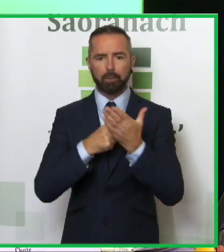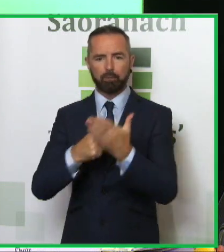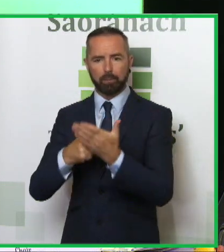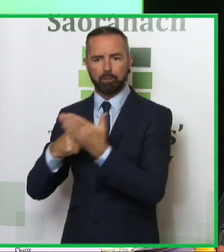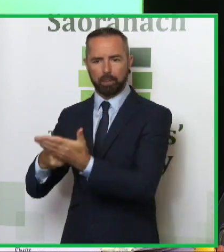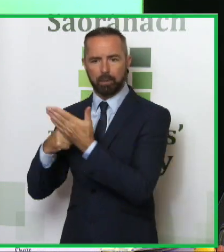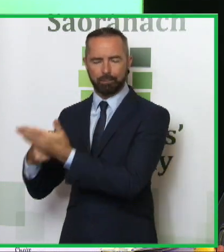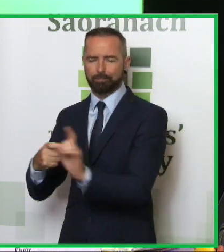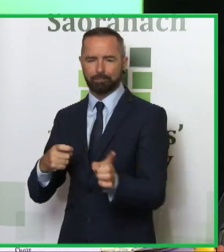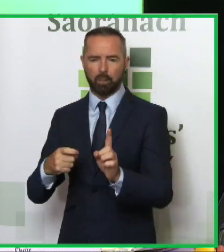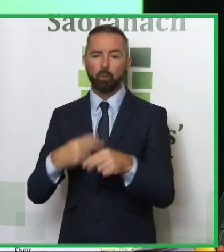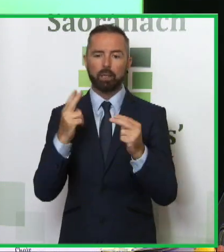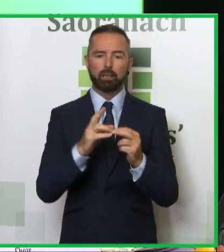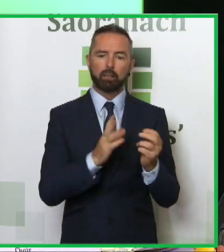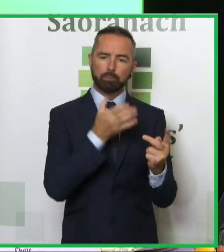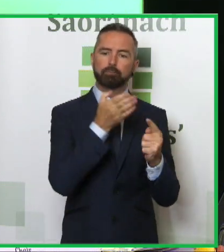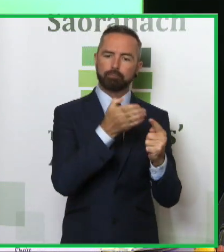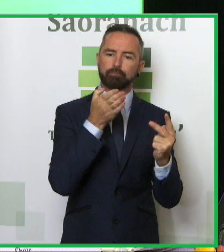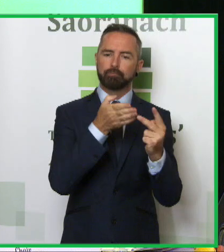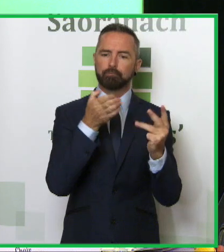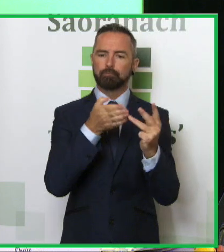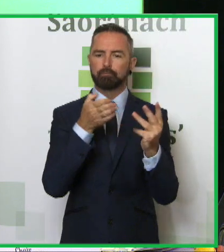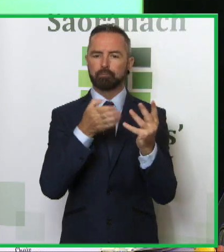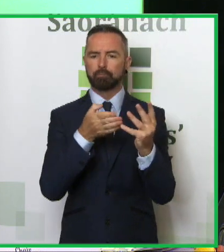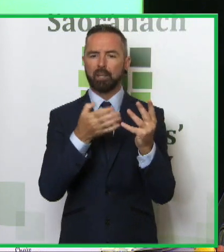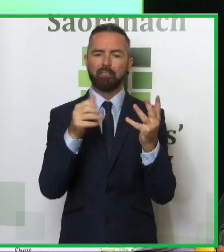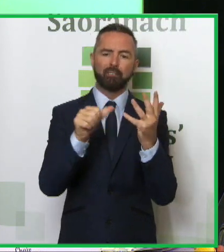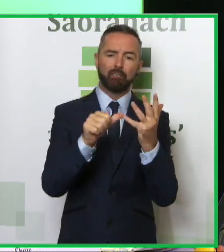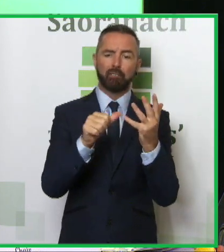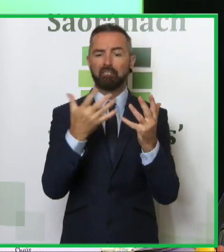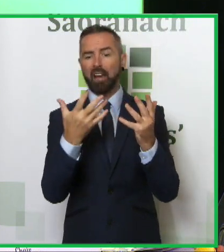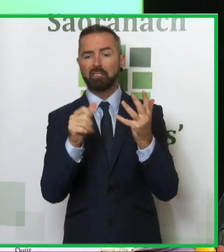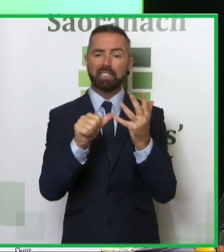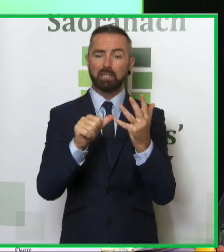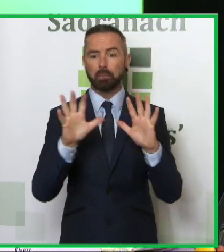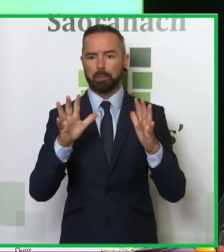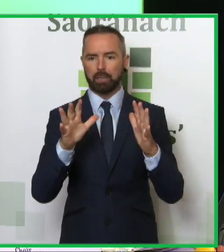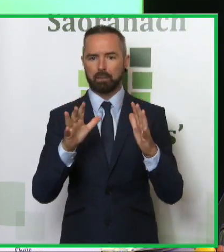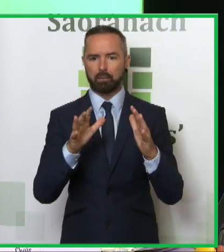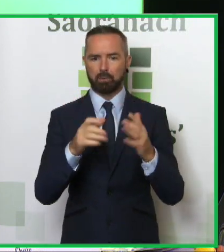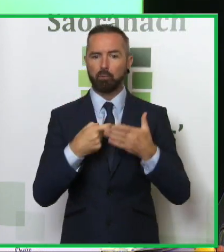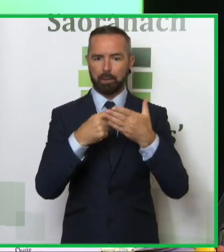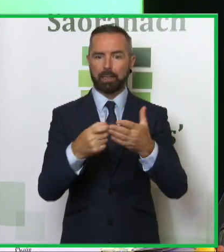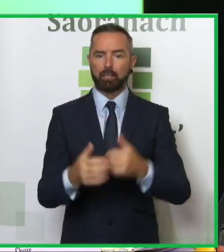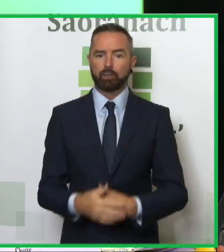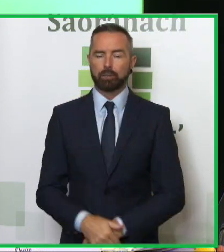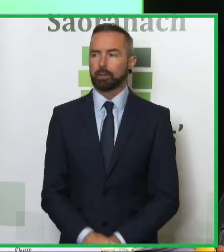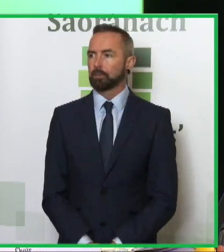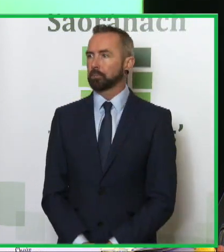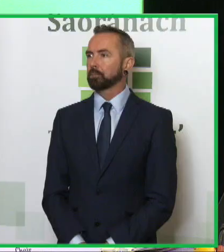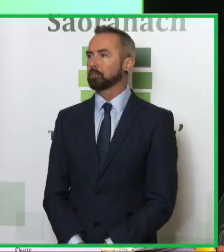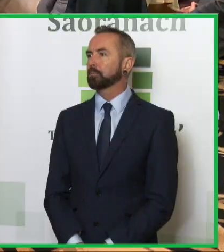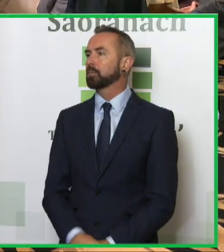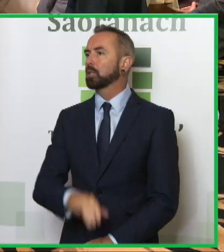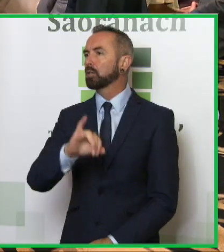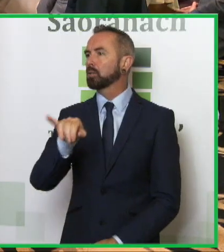and we will have to test a room rather than go for a ballot on it. Yeah. So let's do that. Start with so I'm going to start. Sorry, Johanna, was it coming back in